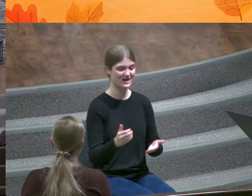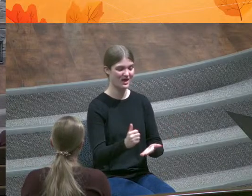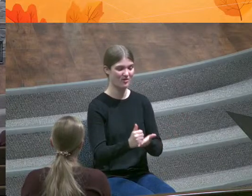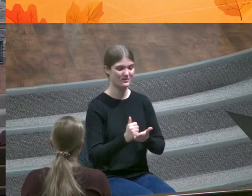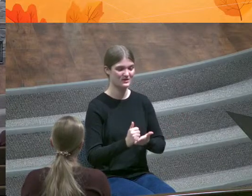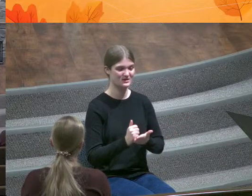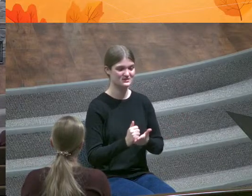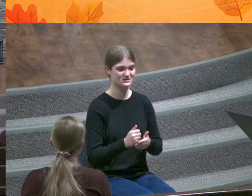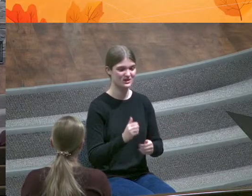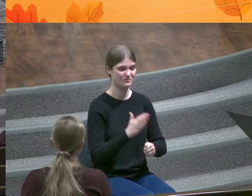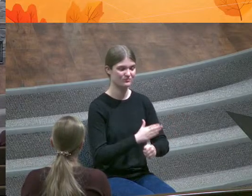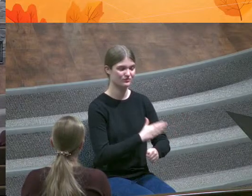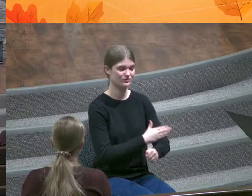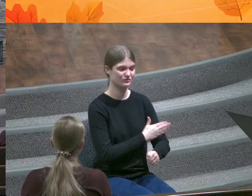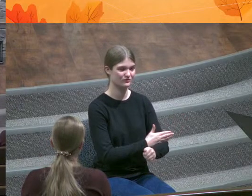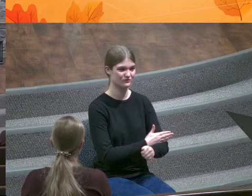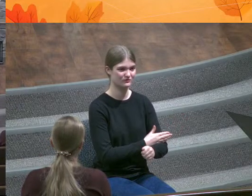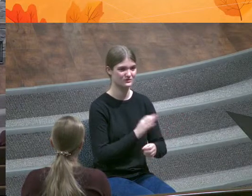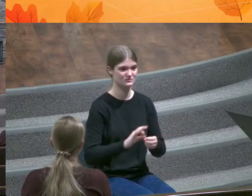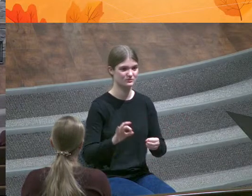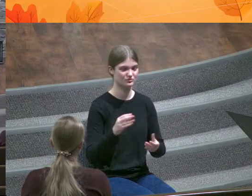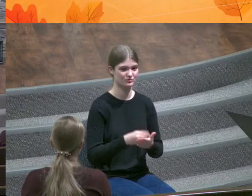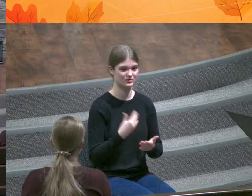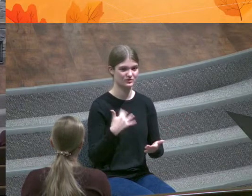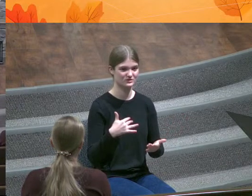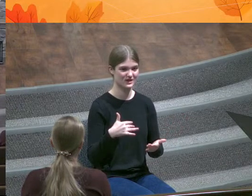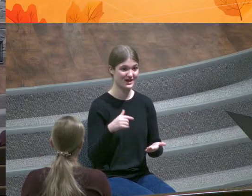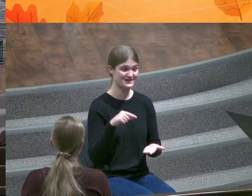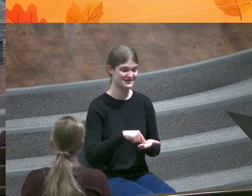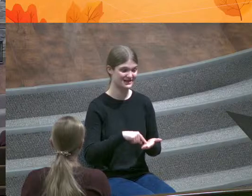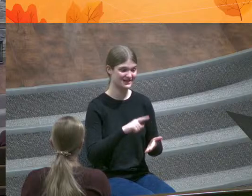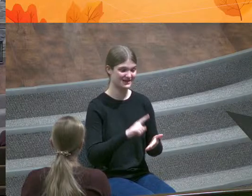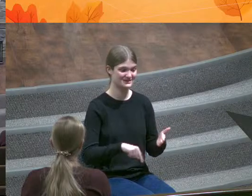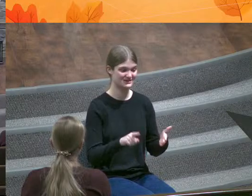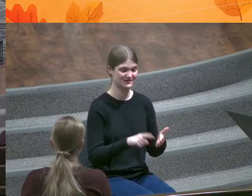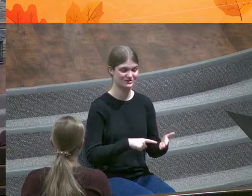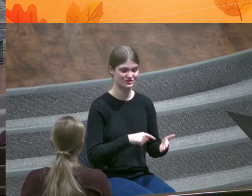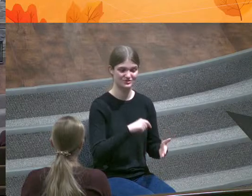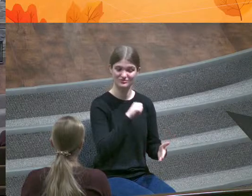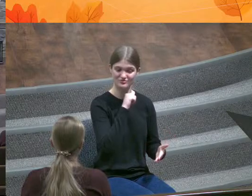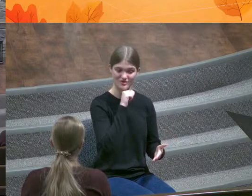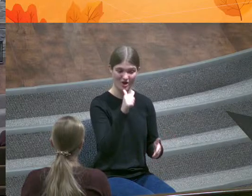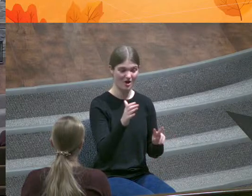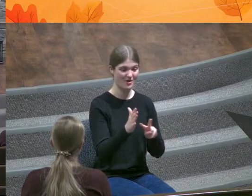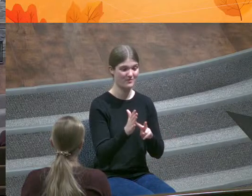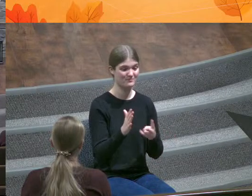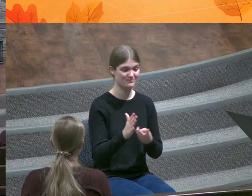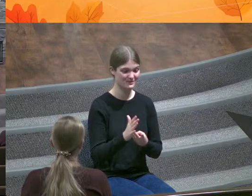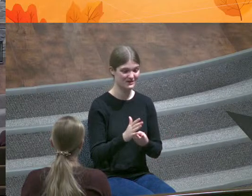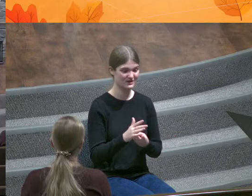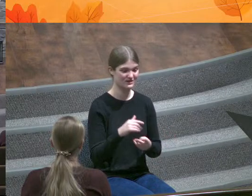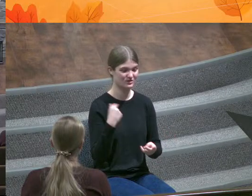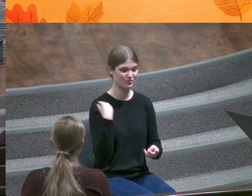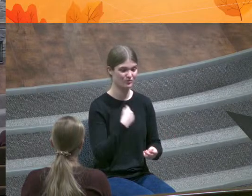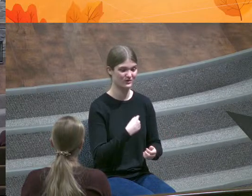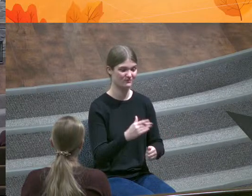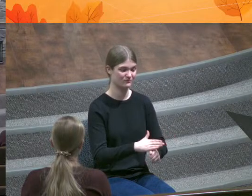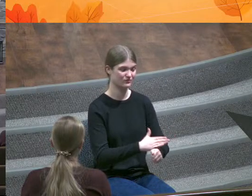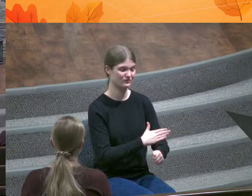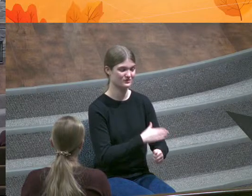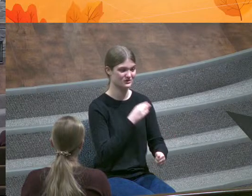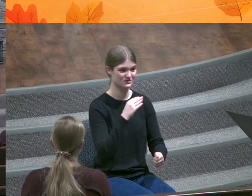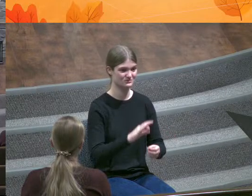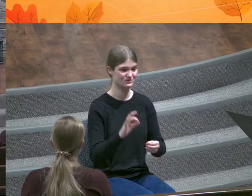us grow spiritual riches. Because debt cancellation by itself does not automatically equate to having grown spiritual